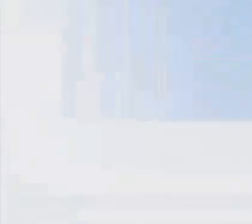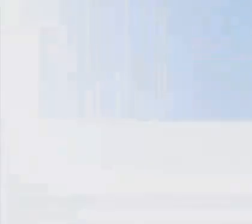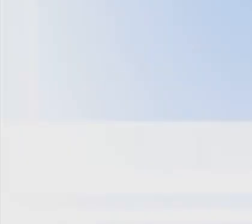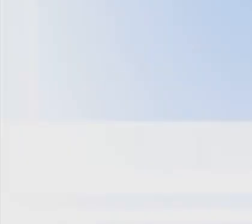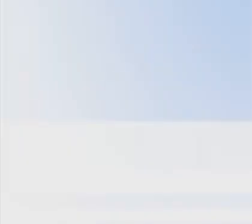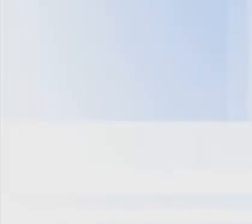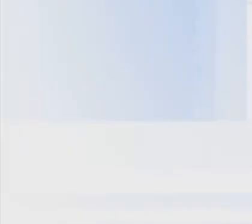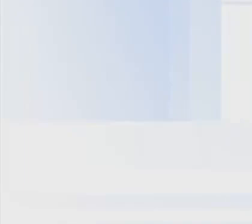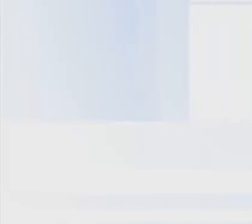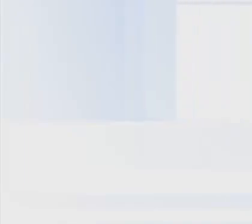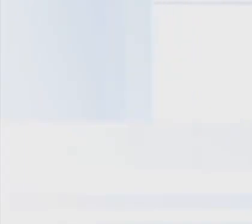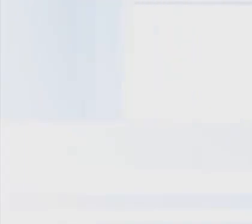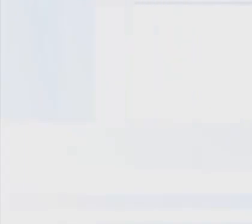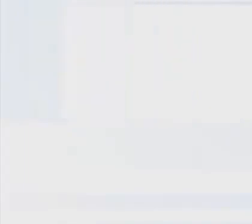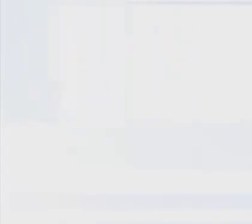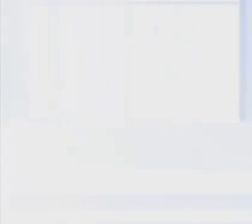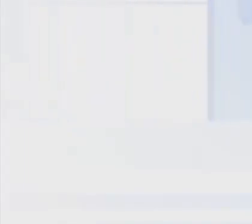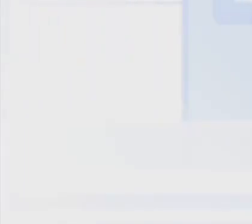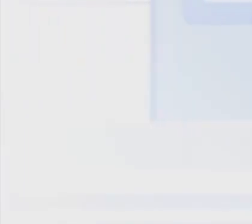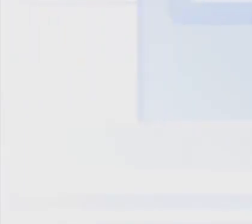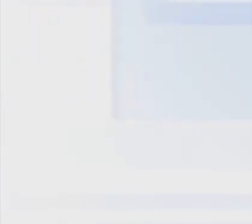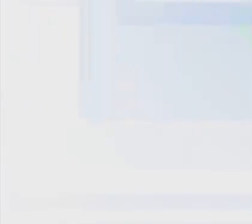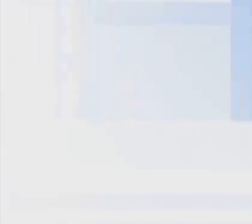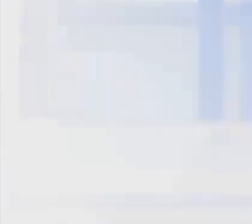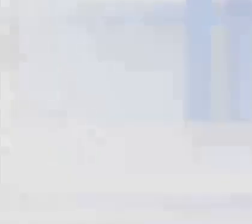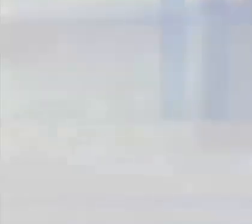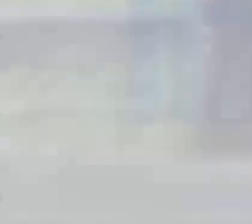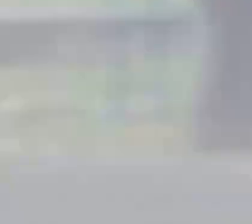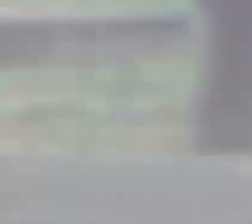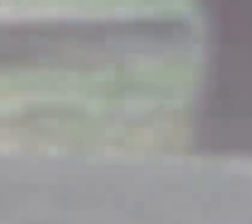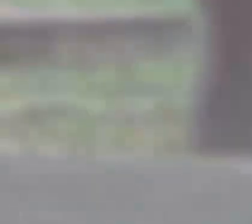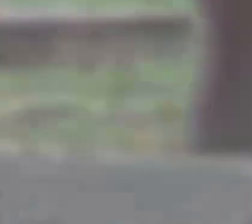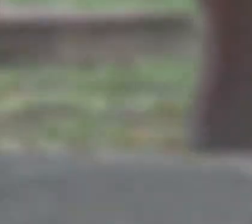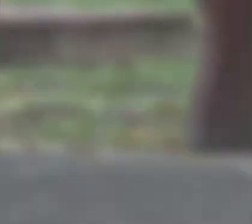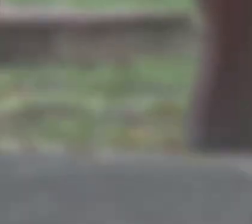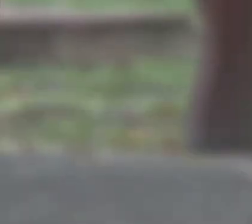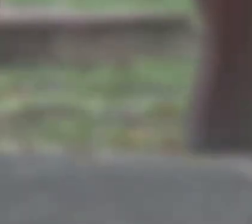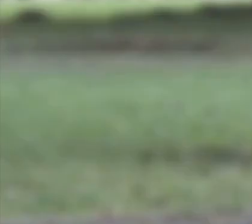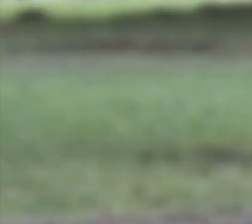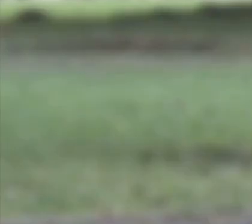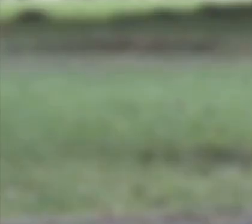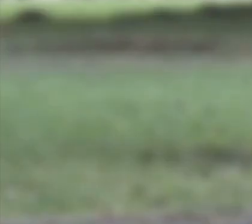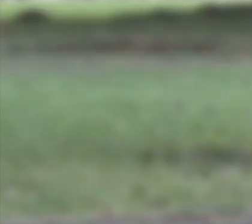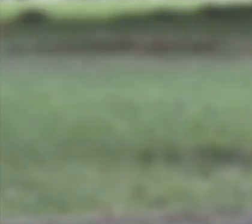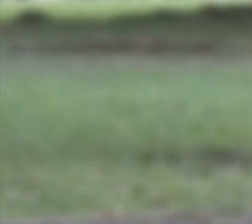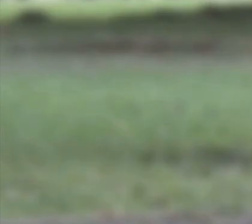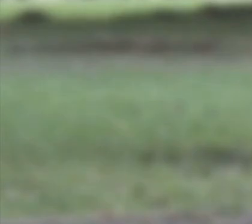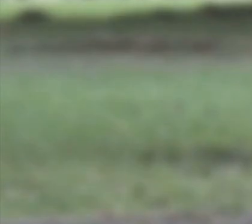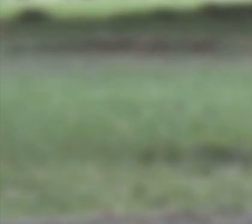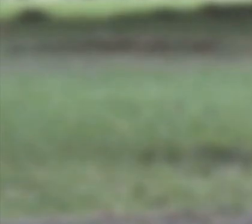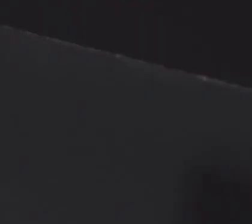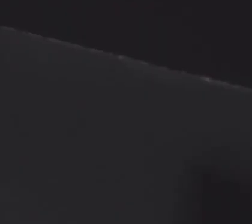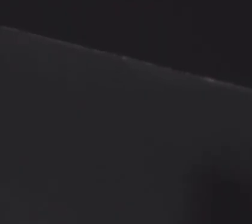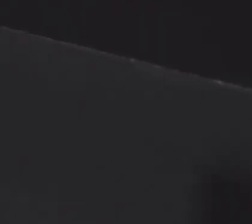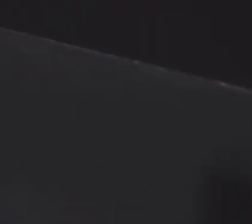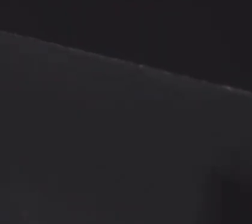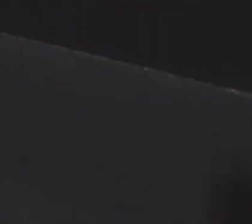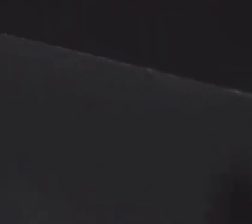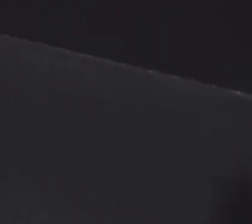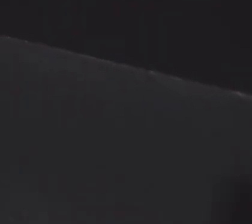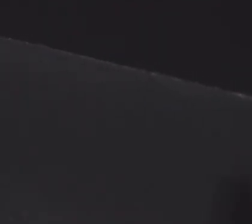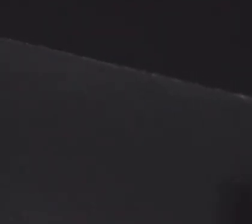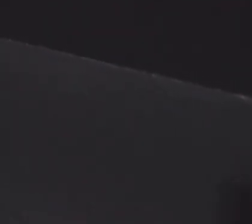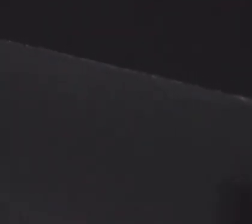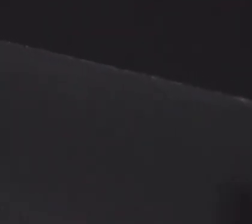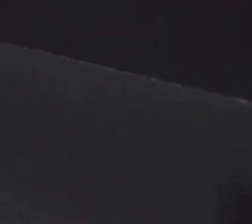provides financial assistance to vulnerable individuals who are in difficult social and economic circumstances, but